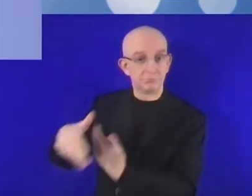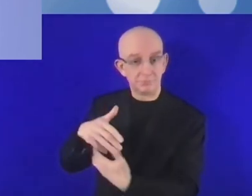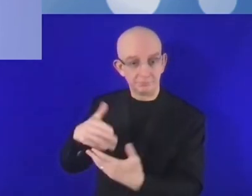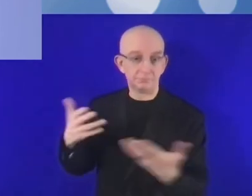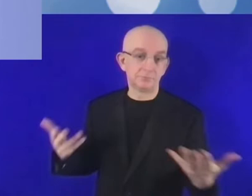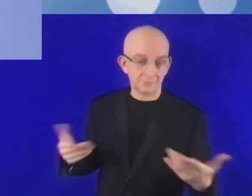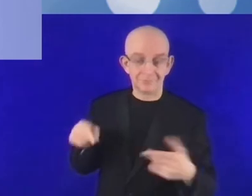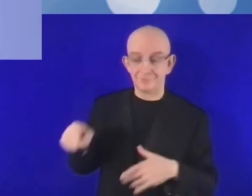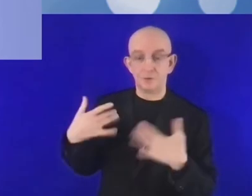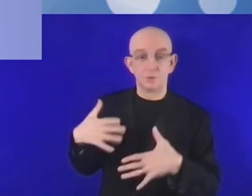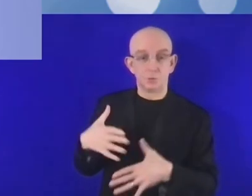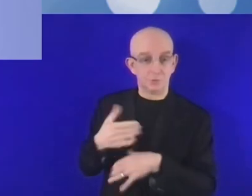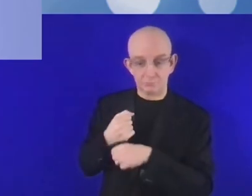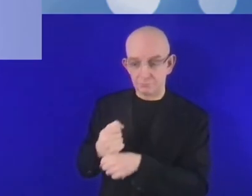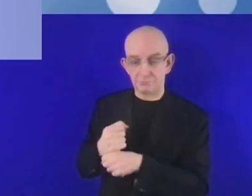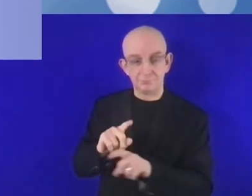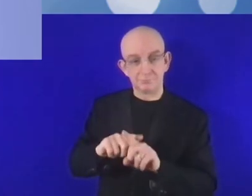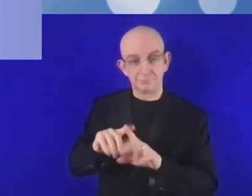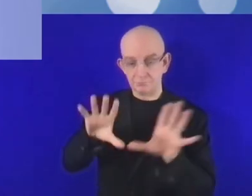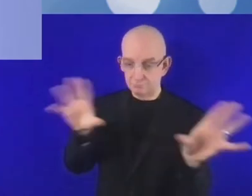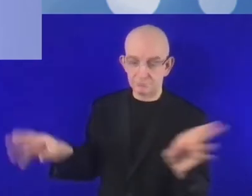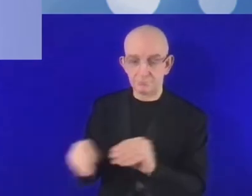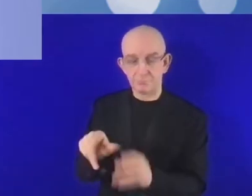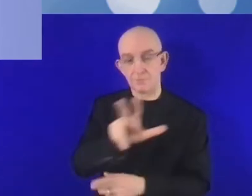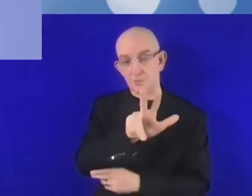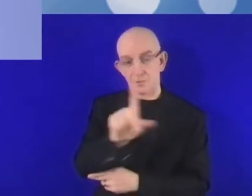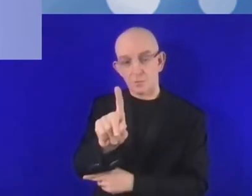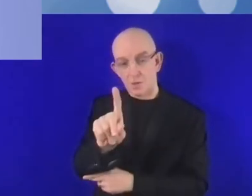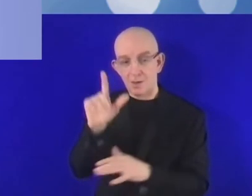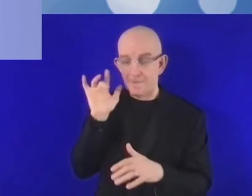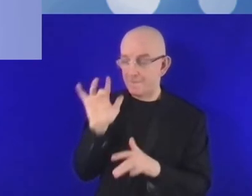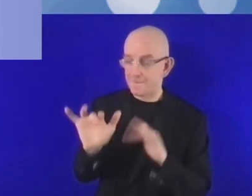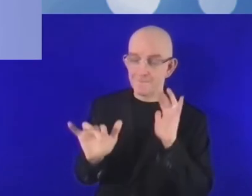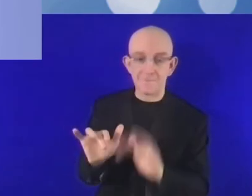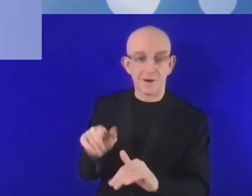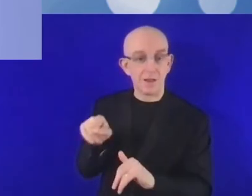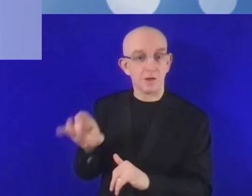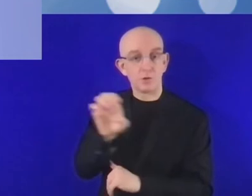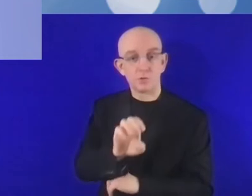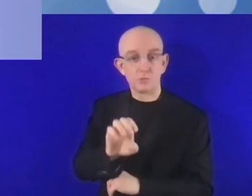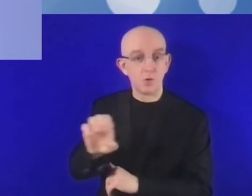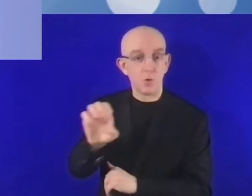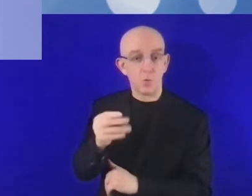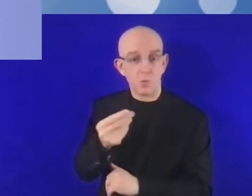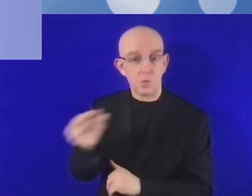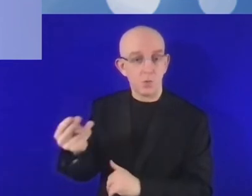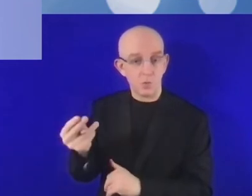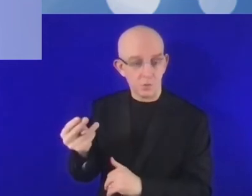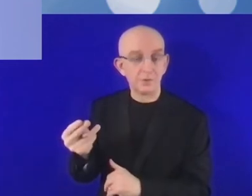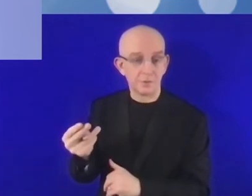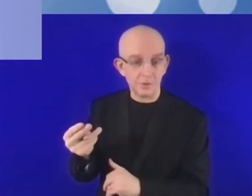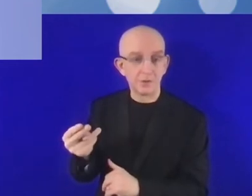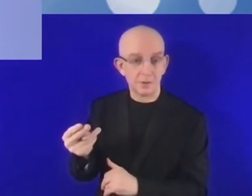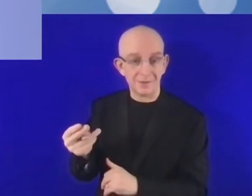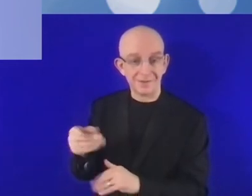from around 77 billion euros of our financing as the eib group so we are